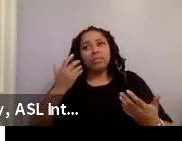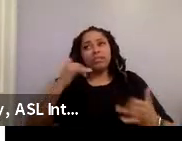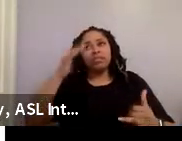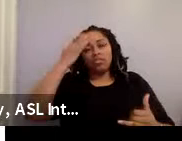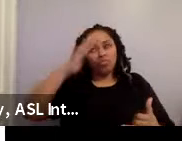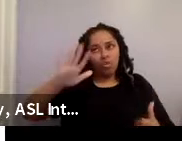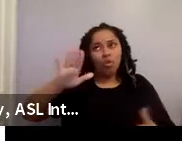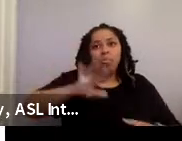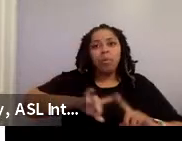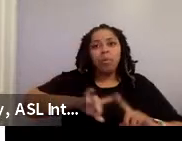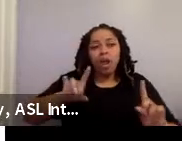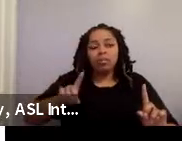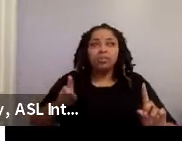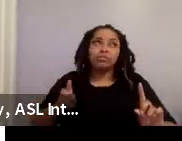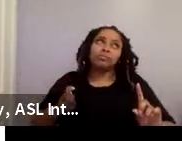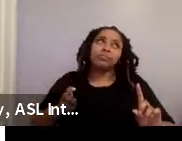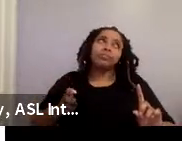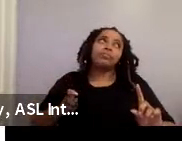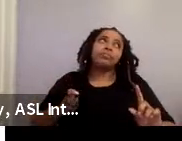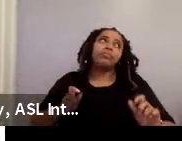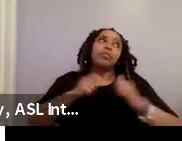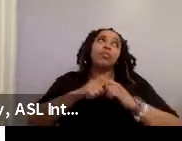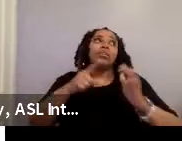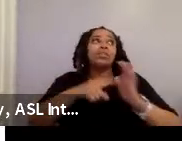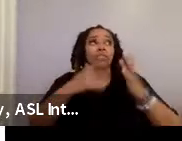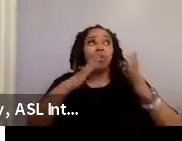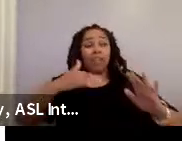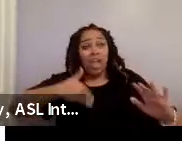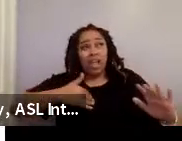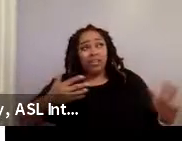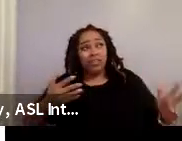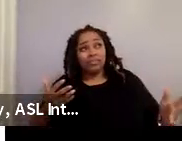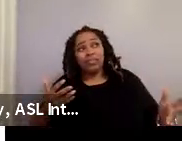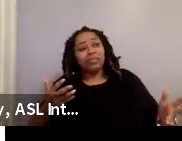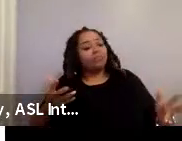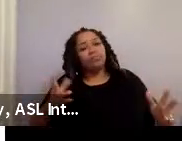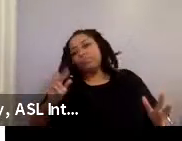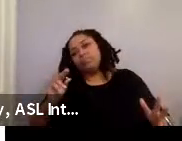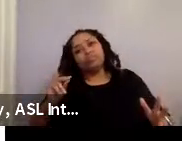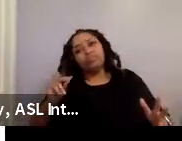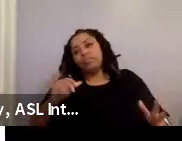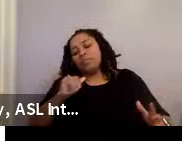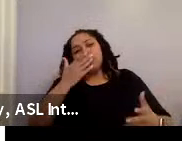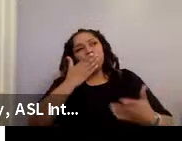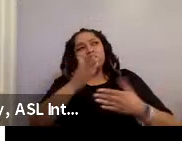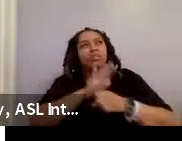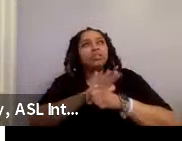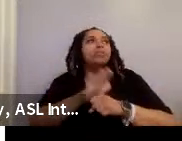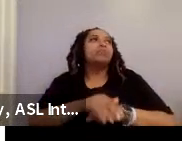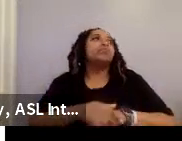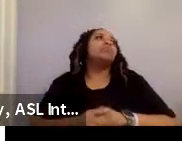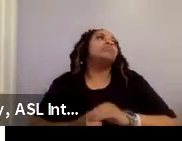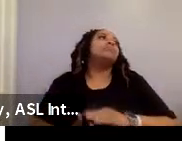literally. But again, with the examples that we already have, no, that's not good enough.